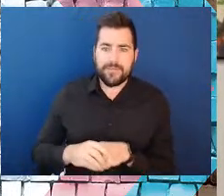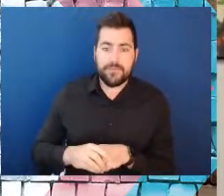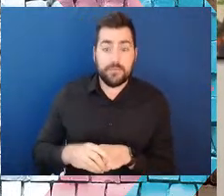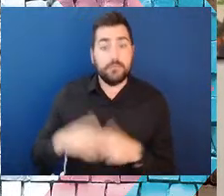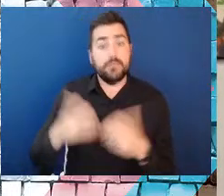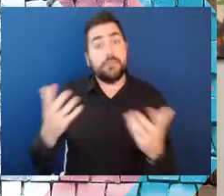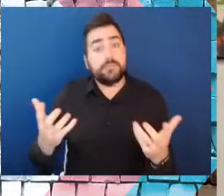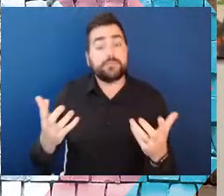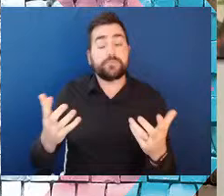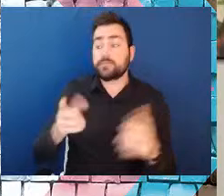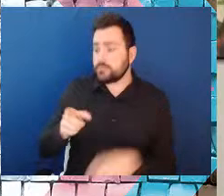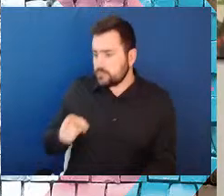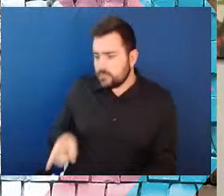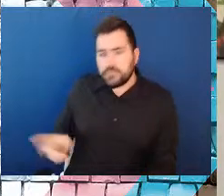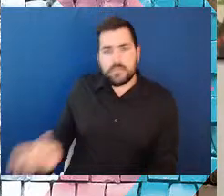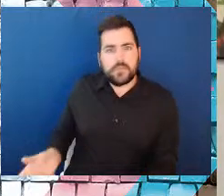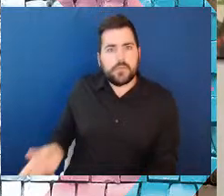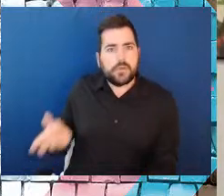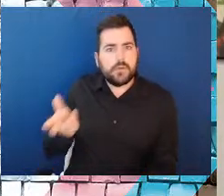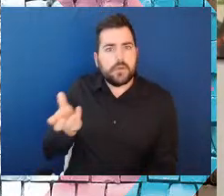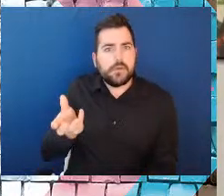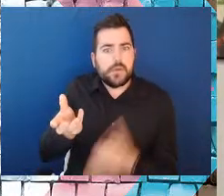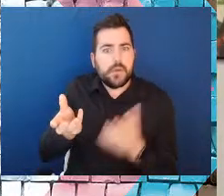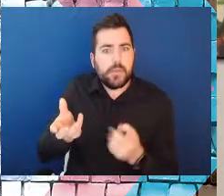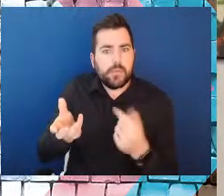Or, oh, maybe you have.